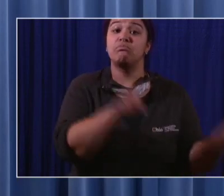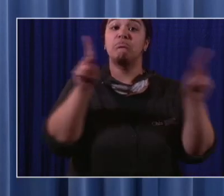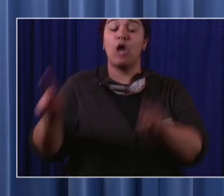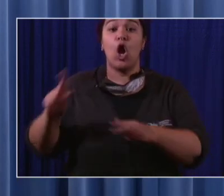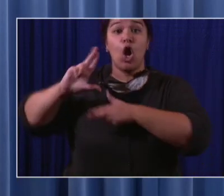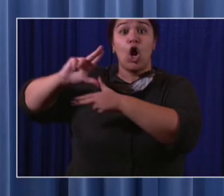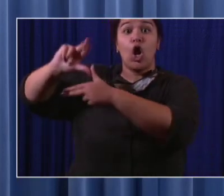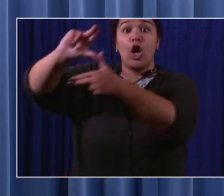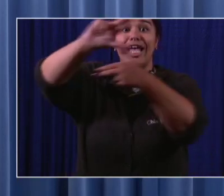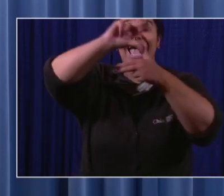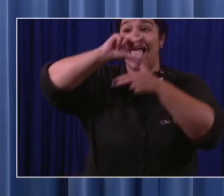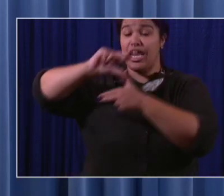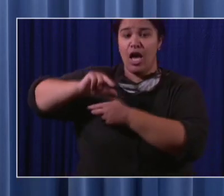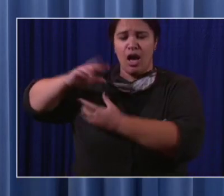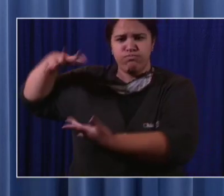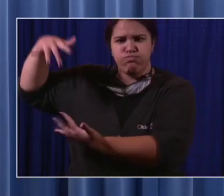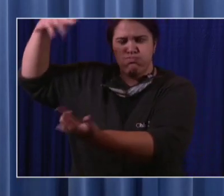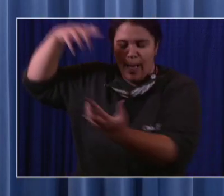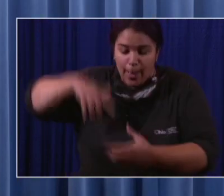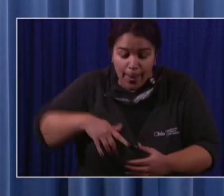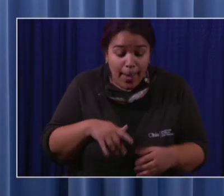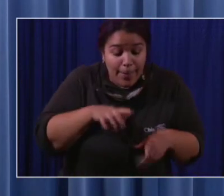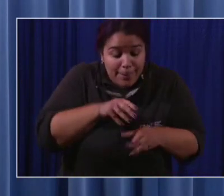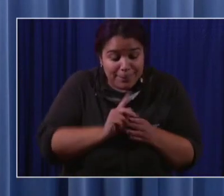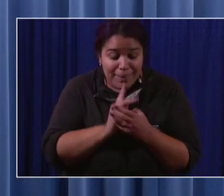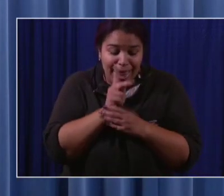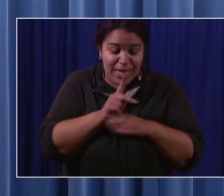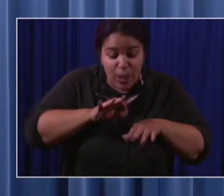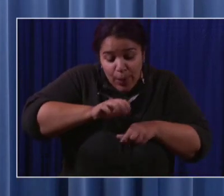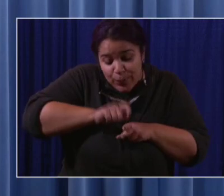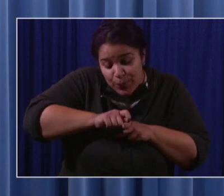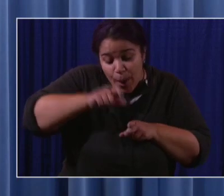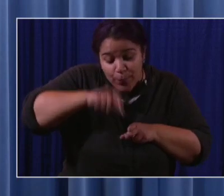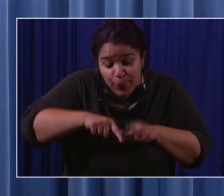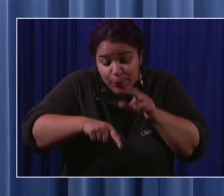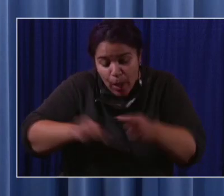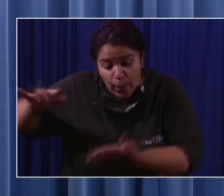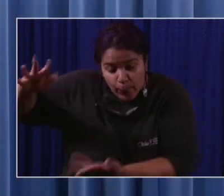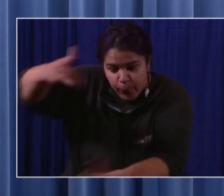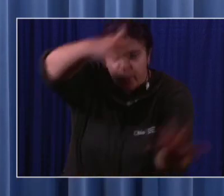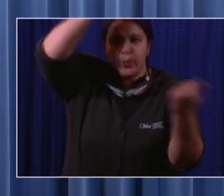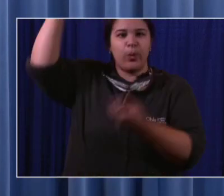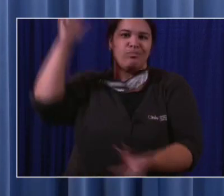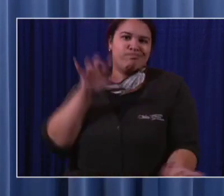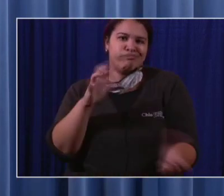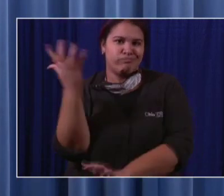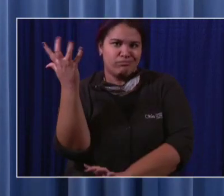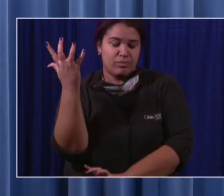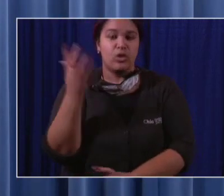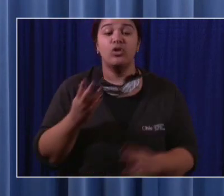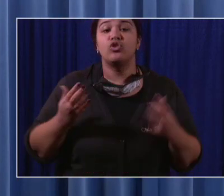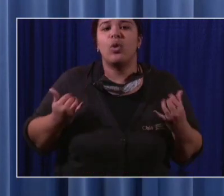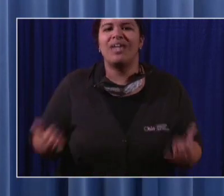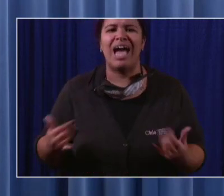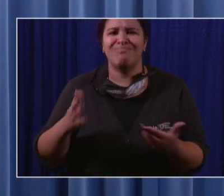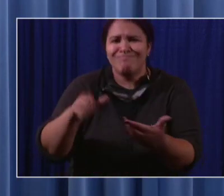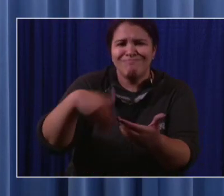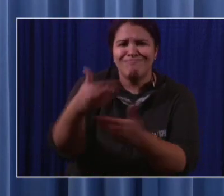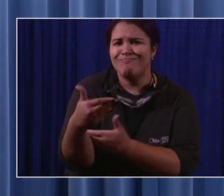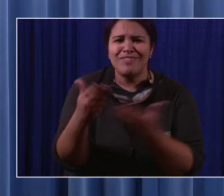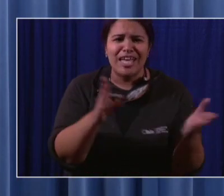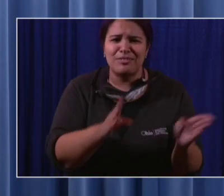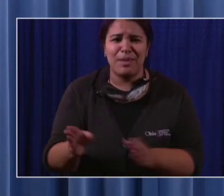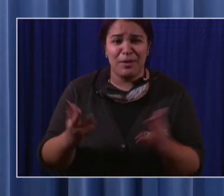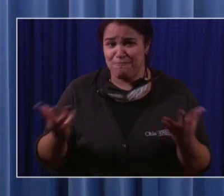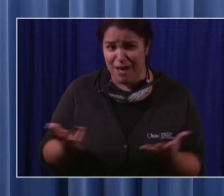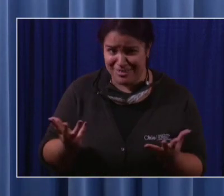analysis, do you have a game plan to pivot from the failed strategy of testing, tracing, partial shutdowns, and mandates? And when will